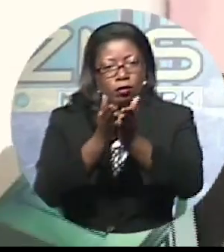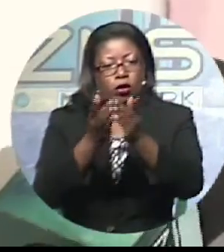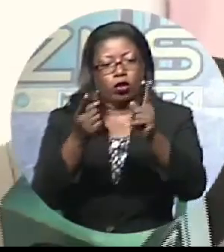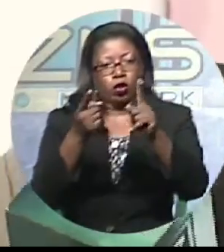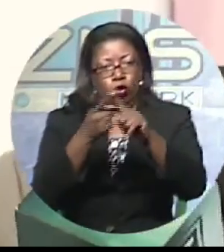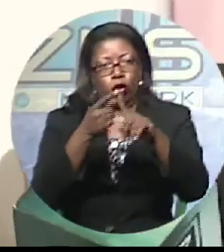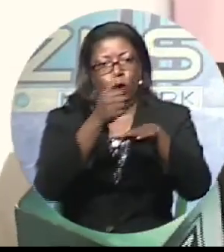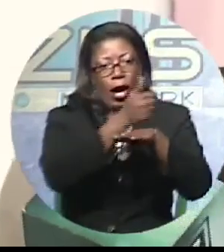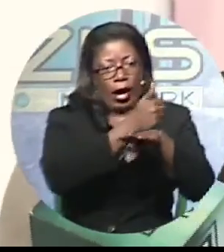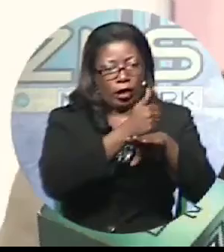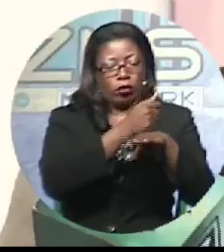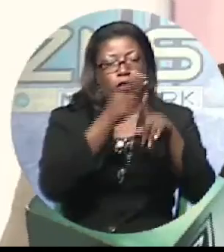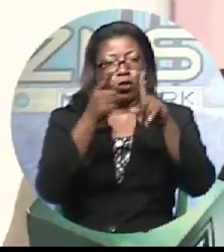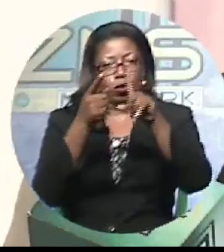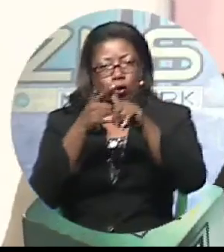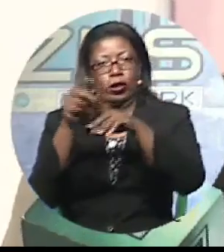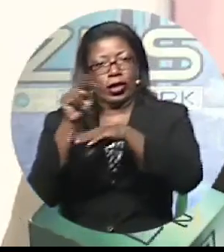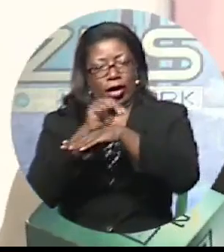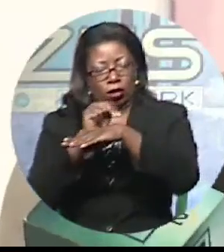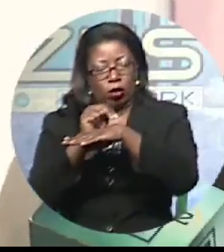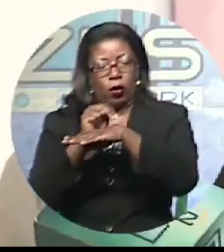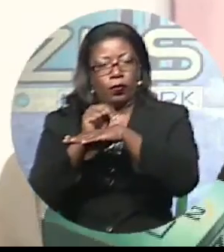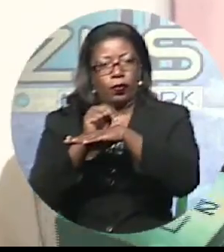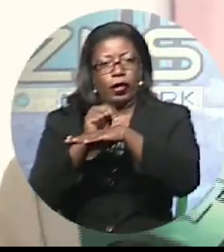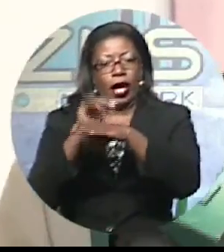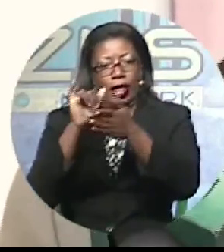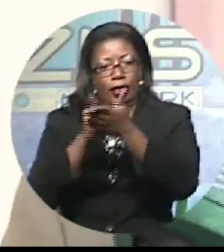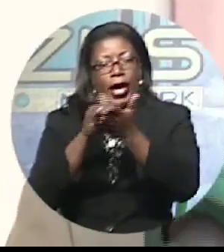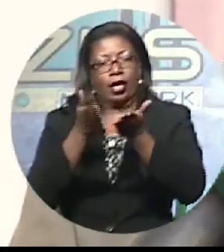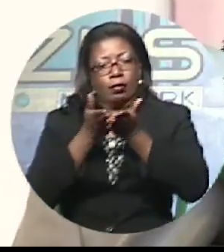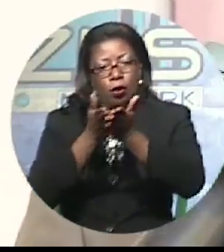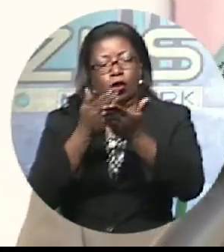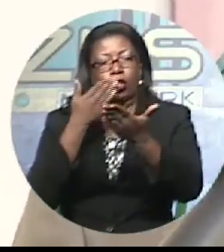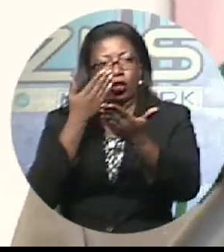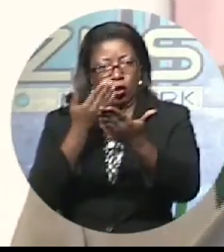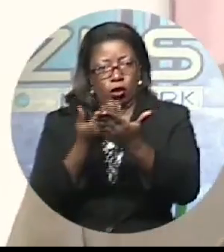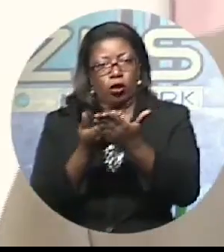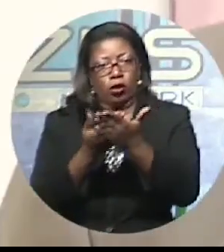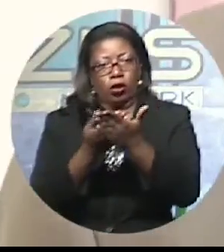Providence. And I think that boat is a good boat to be used in that process.